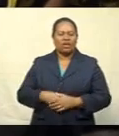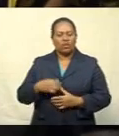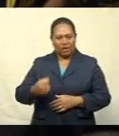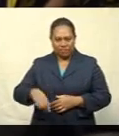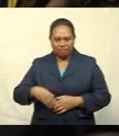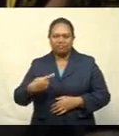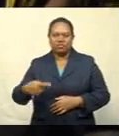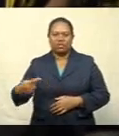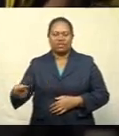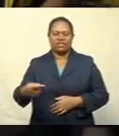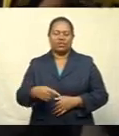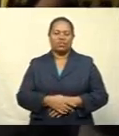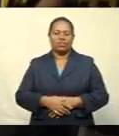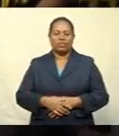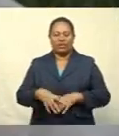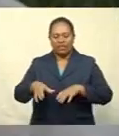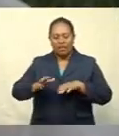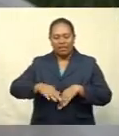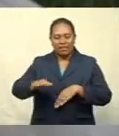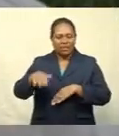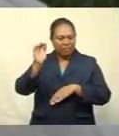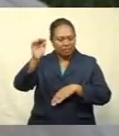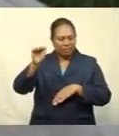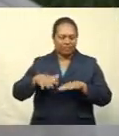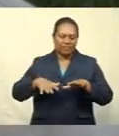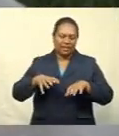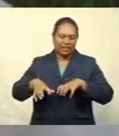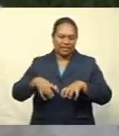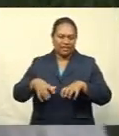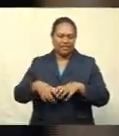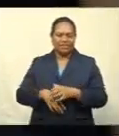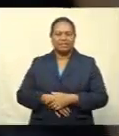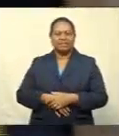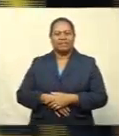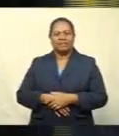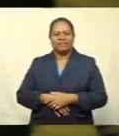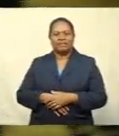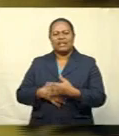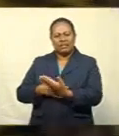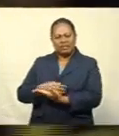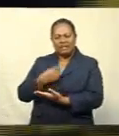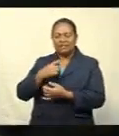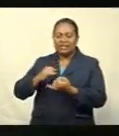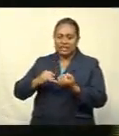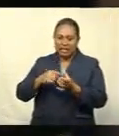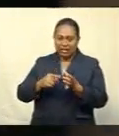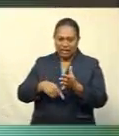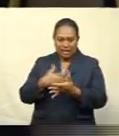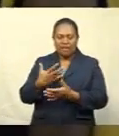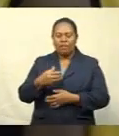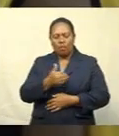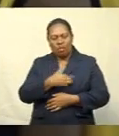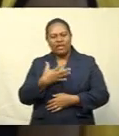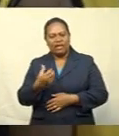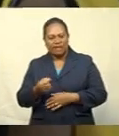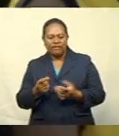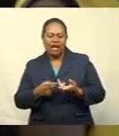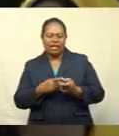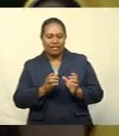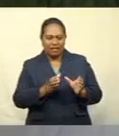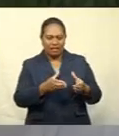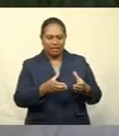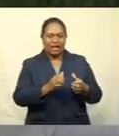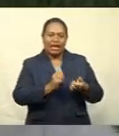basketball activities. Hoping that the word gets out. We also have clinics on Saturday mornings for the kids, and we have kids